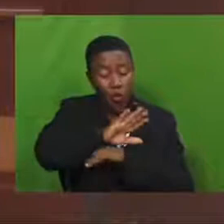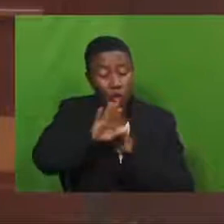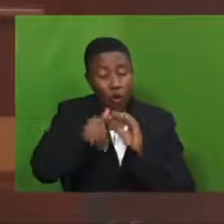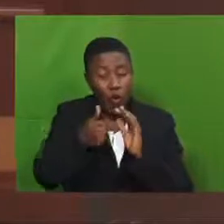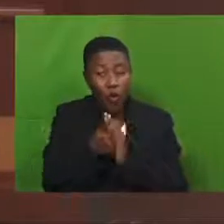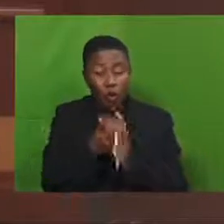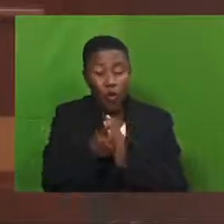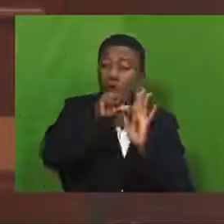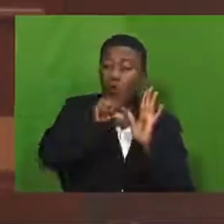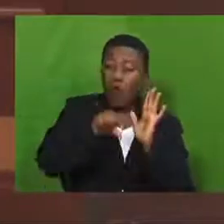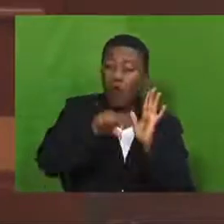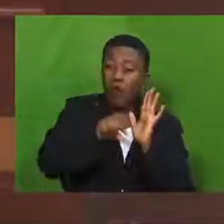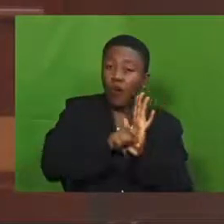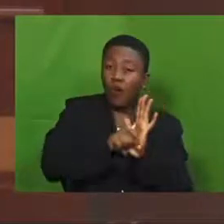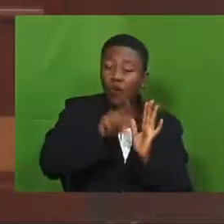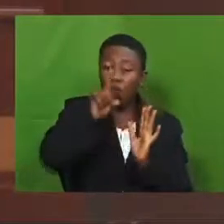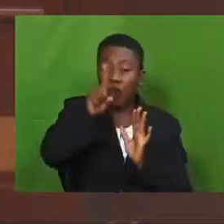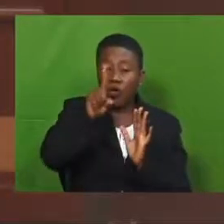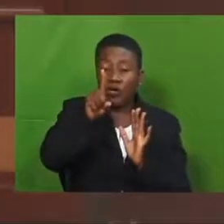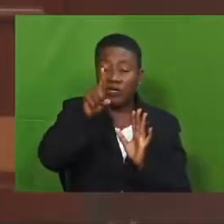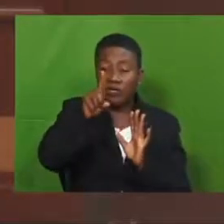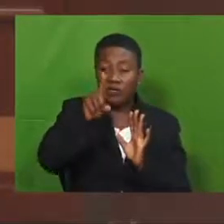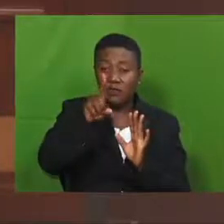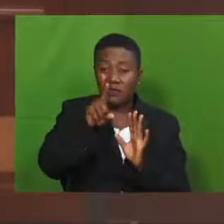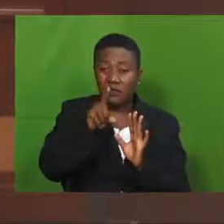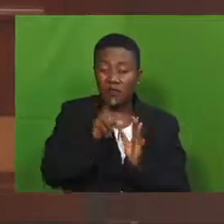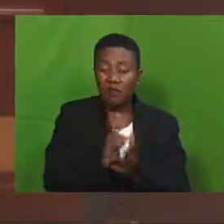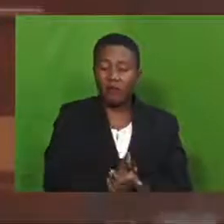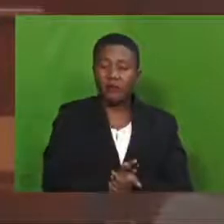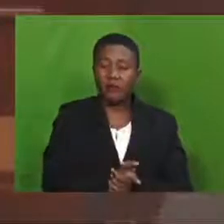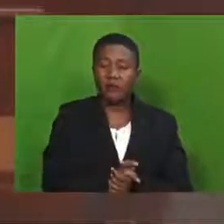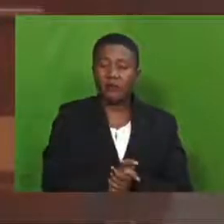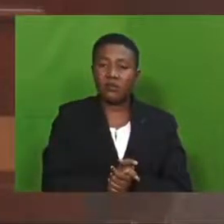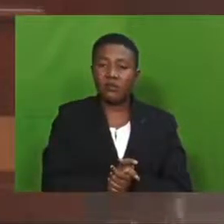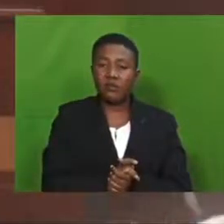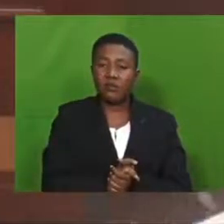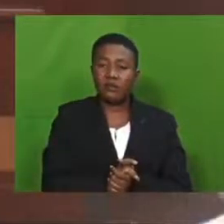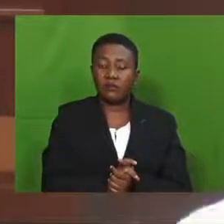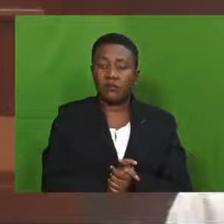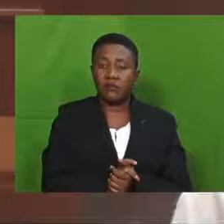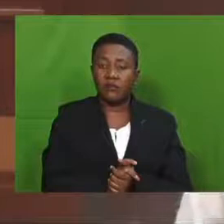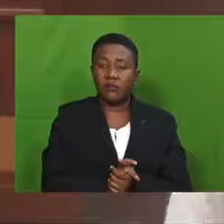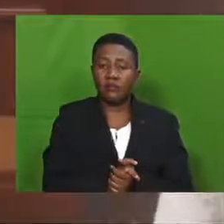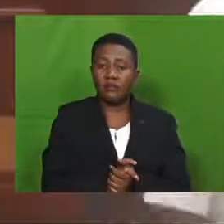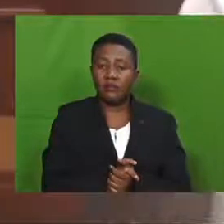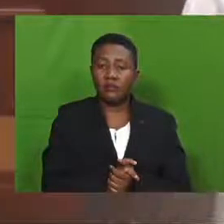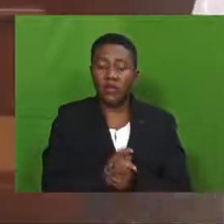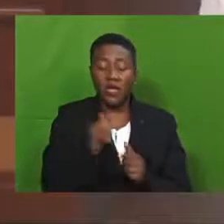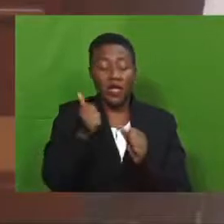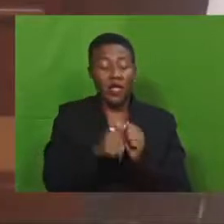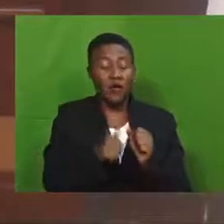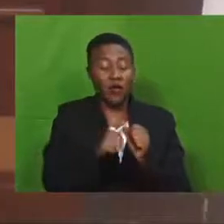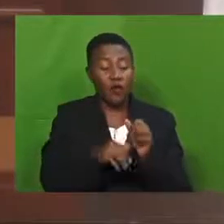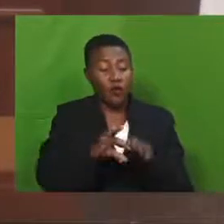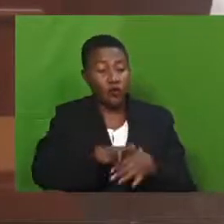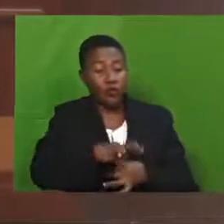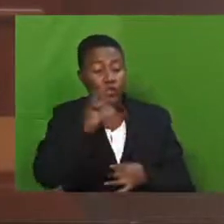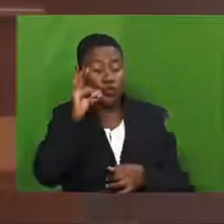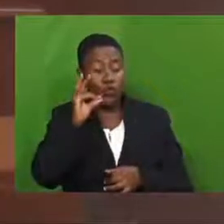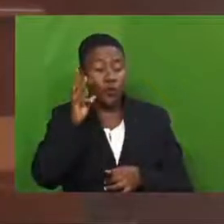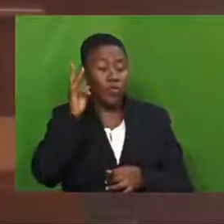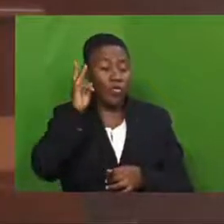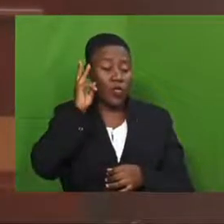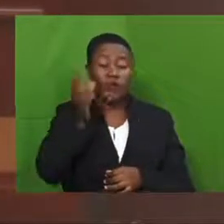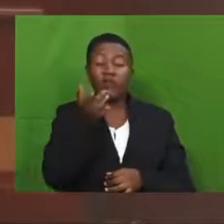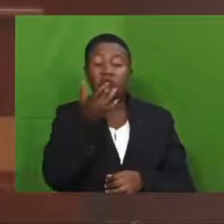Quran chapter 3, verse 1, that kullu nafsin za'iqatul maut, that every soul shall taste